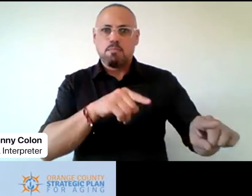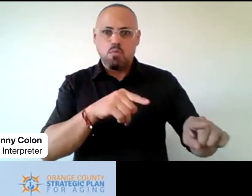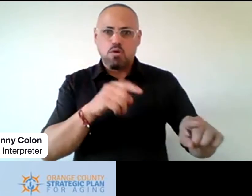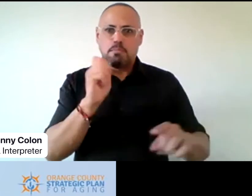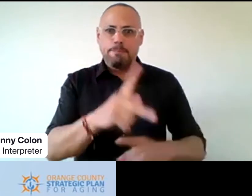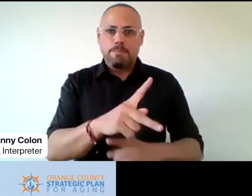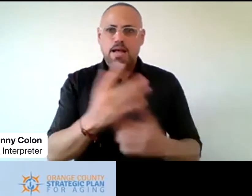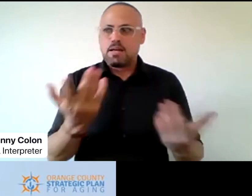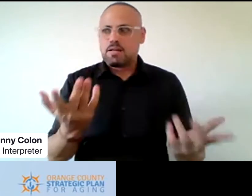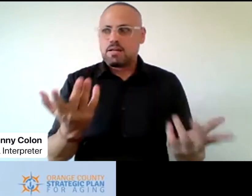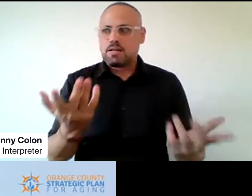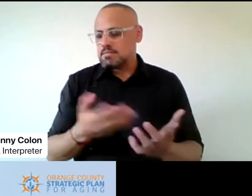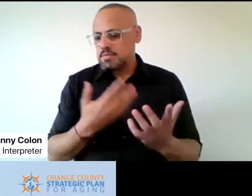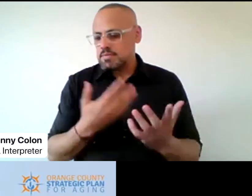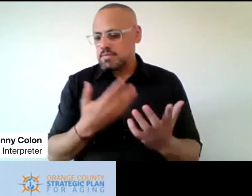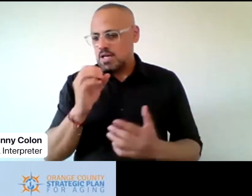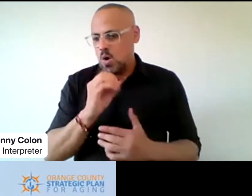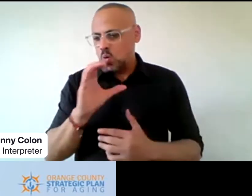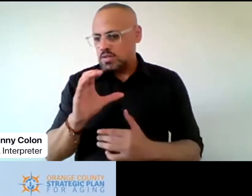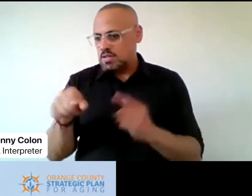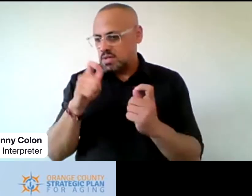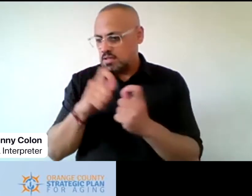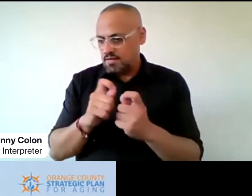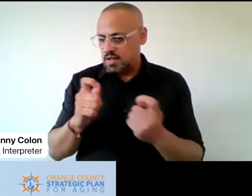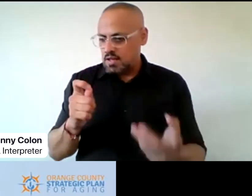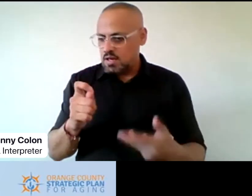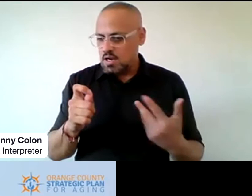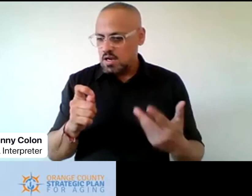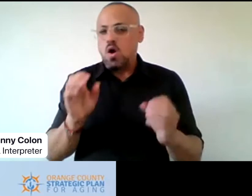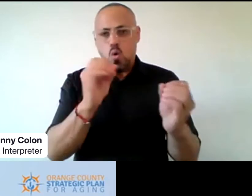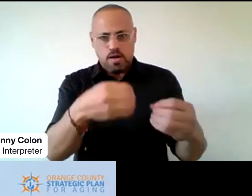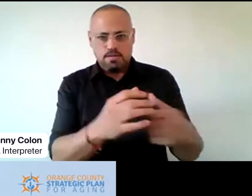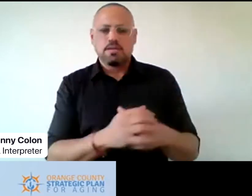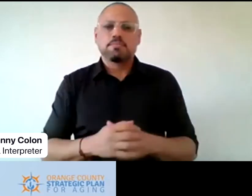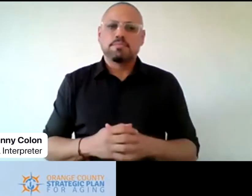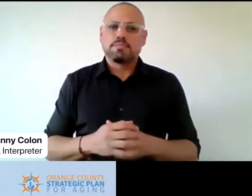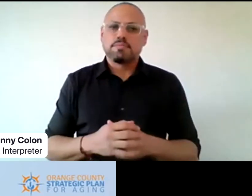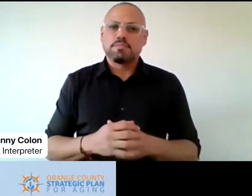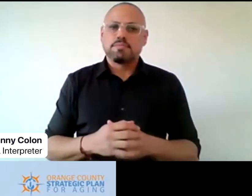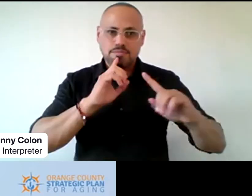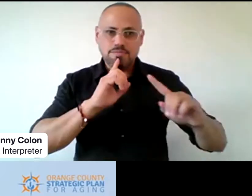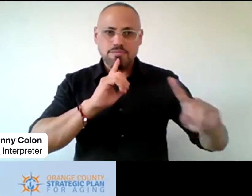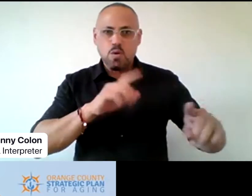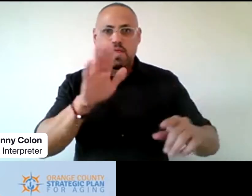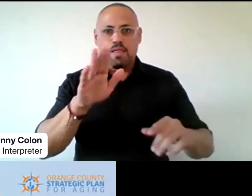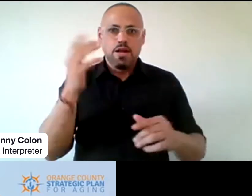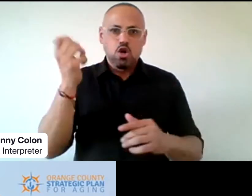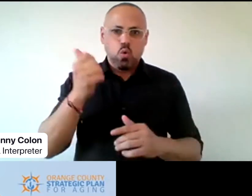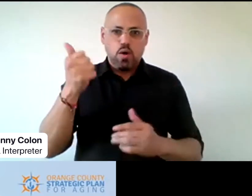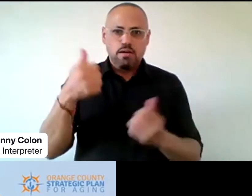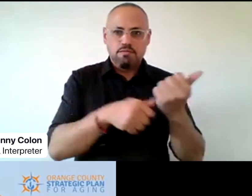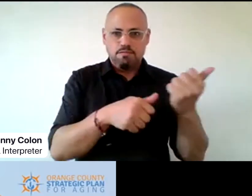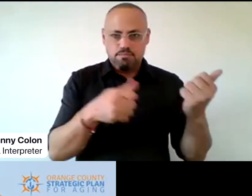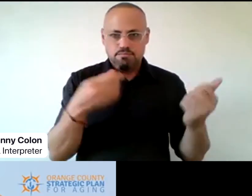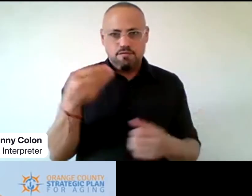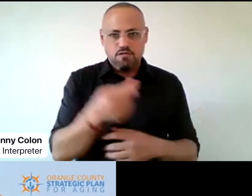the Orange County specific organizations, or they report it back to their grant funding organizations in the